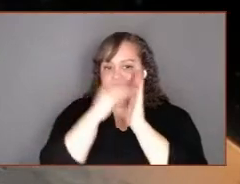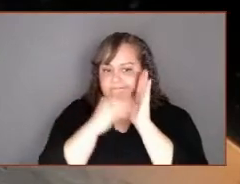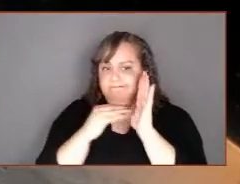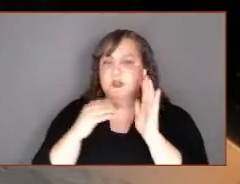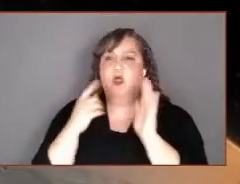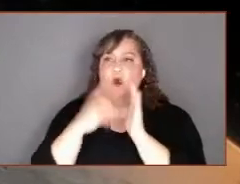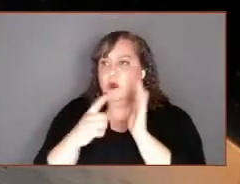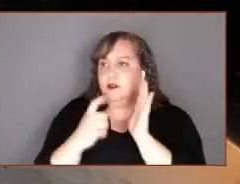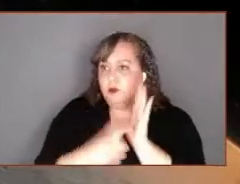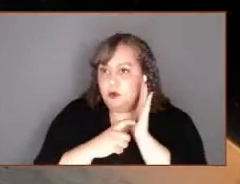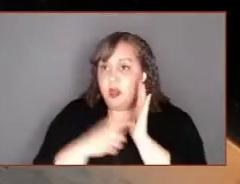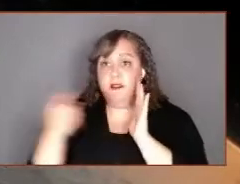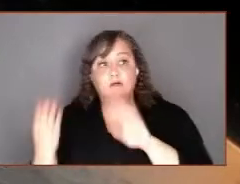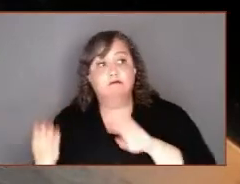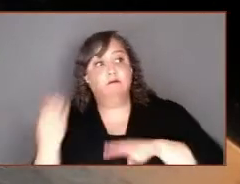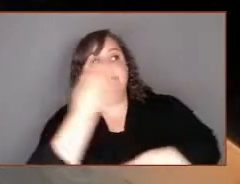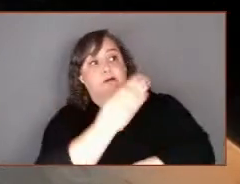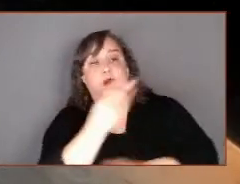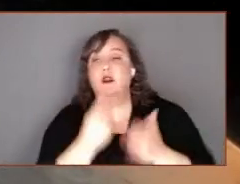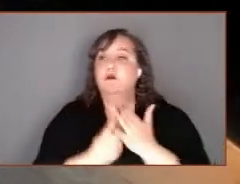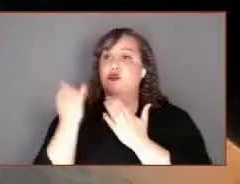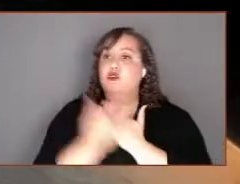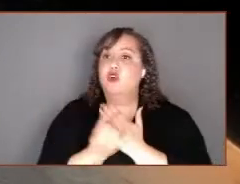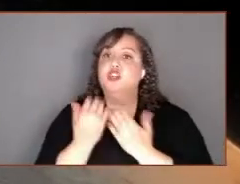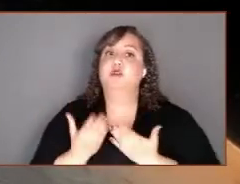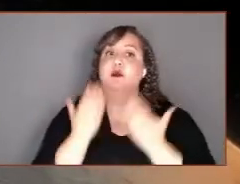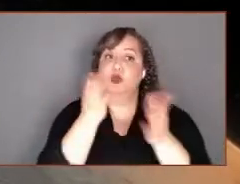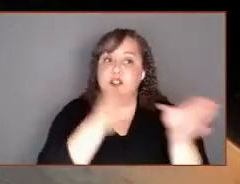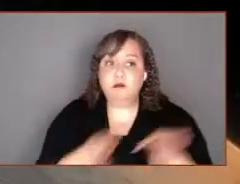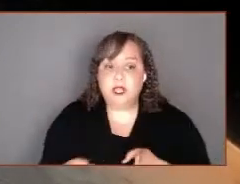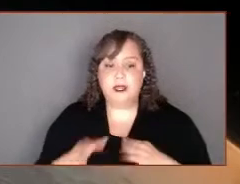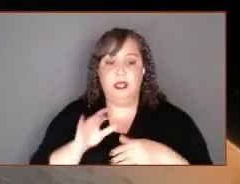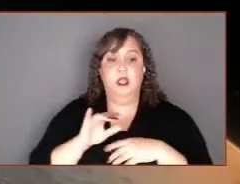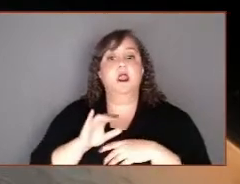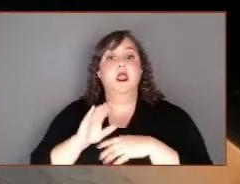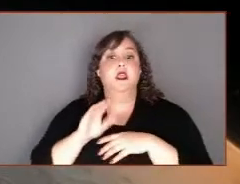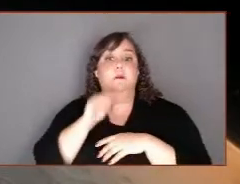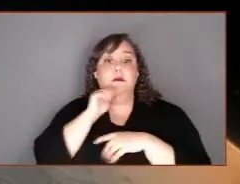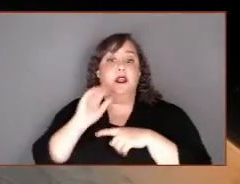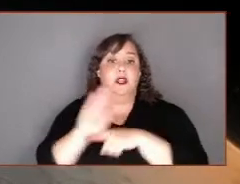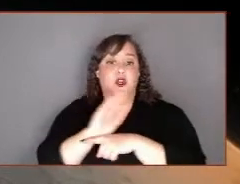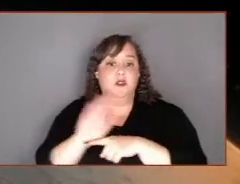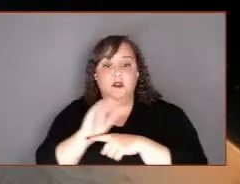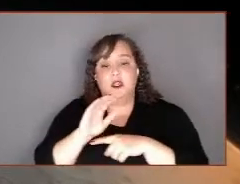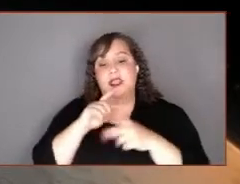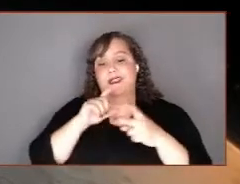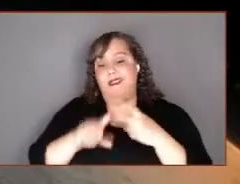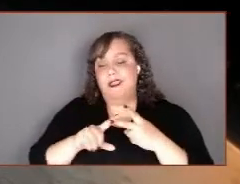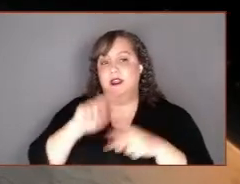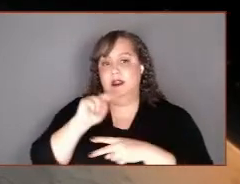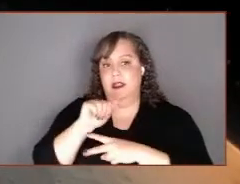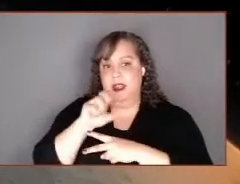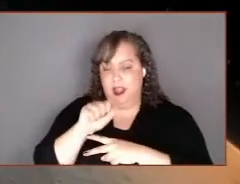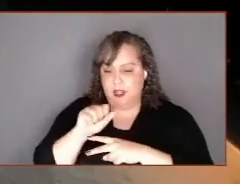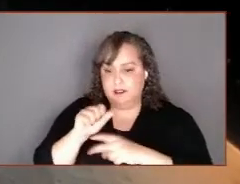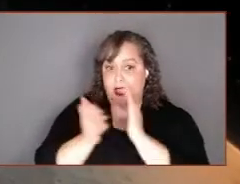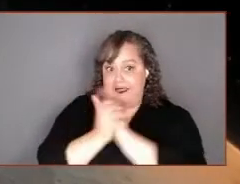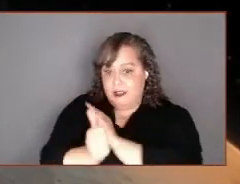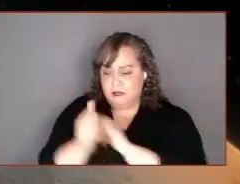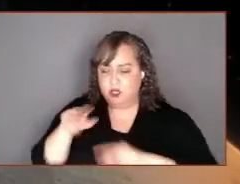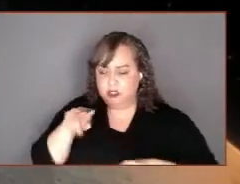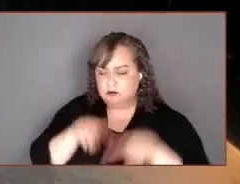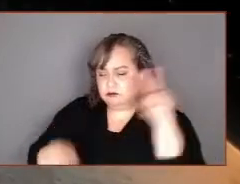project proposal plan. It's reviewed by industry experts and NASA experts, our judging panel. We pick the